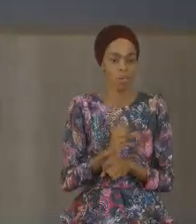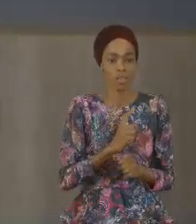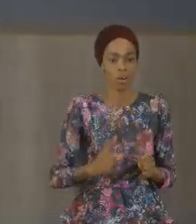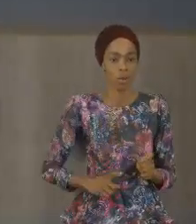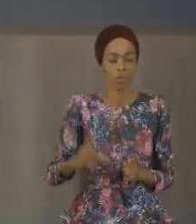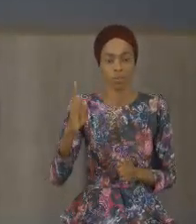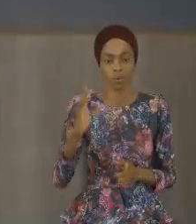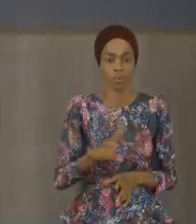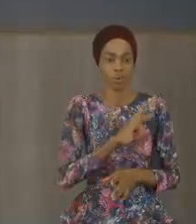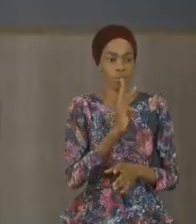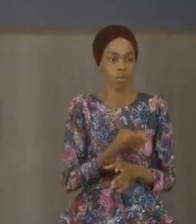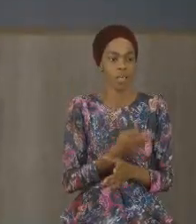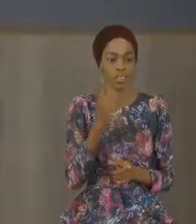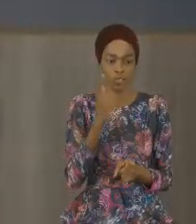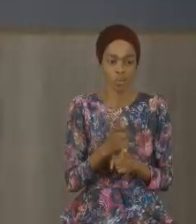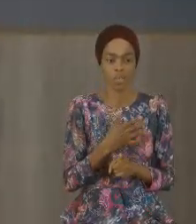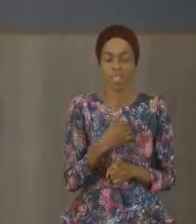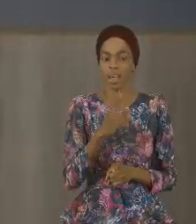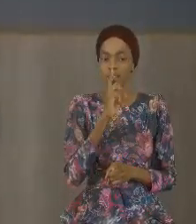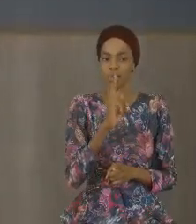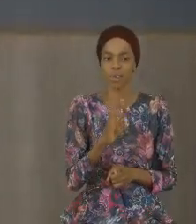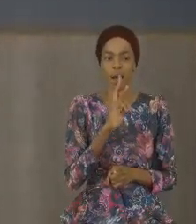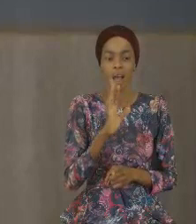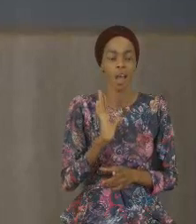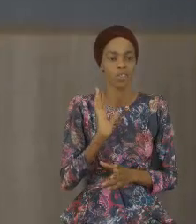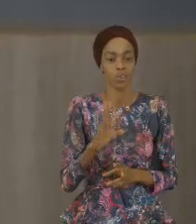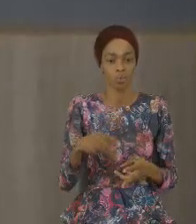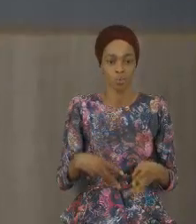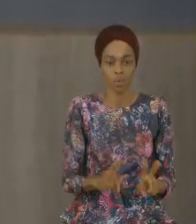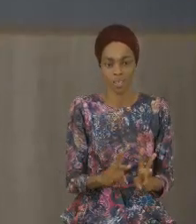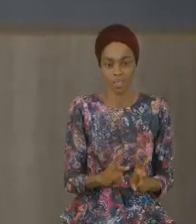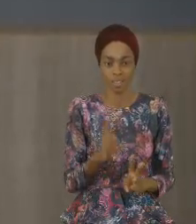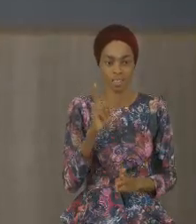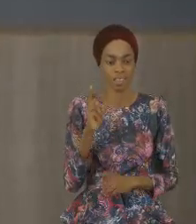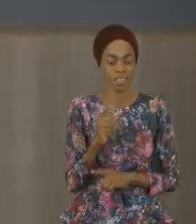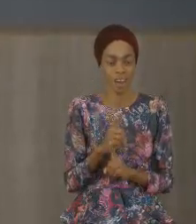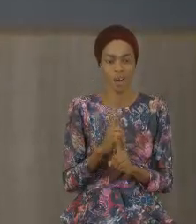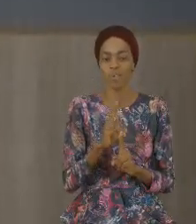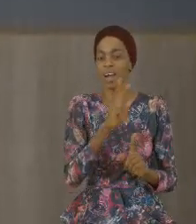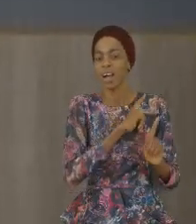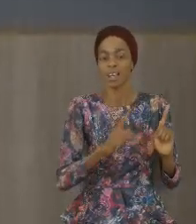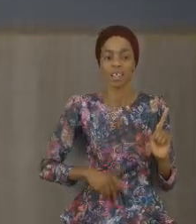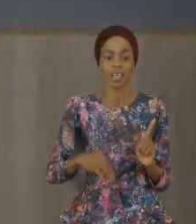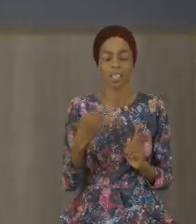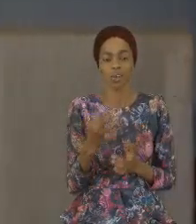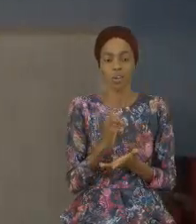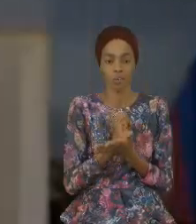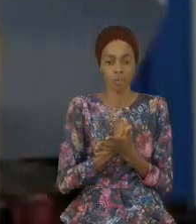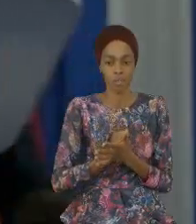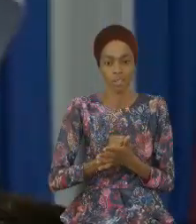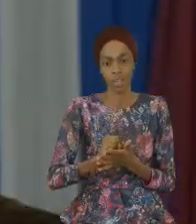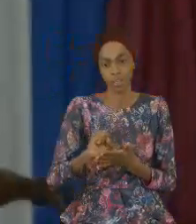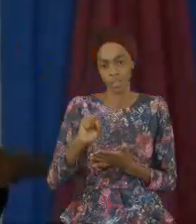Almighty, just and true are thy ways, thou King of saints.